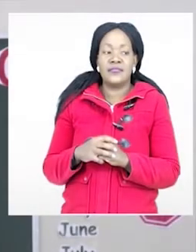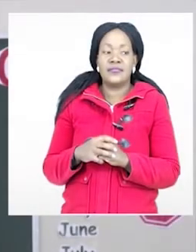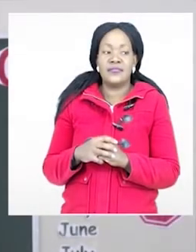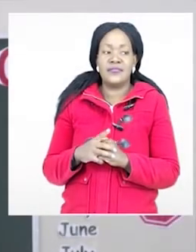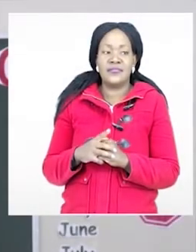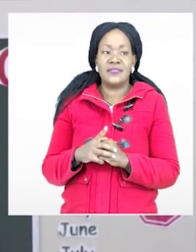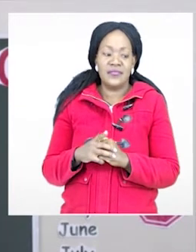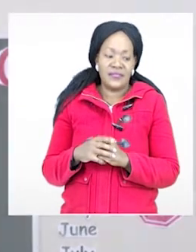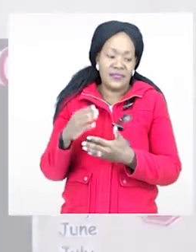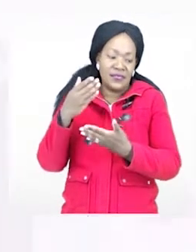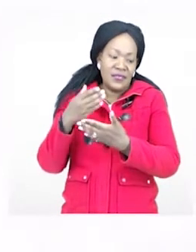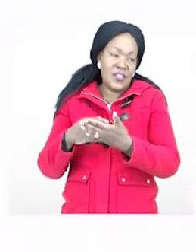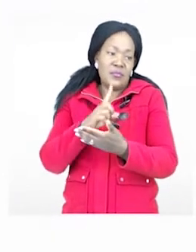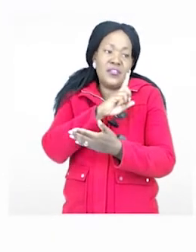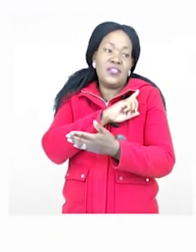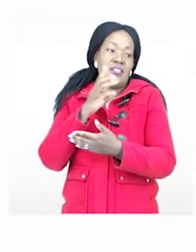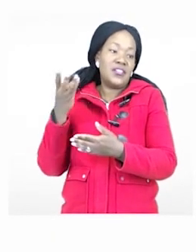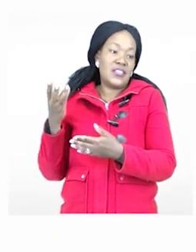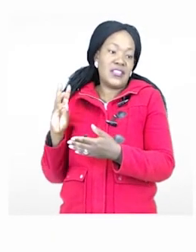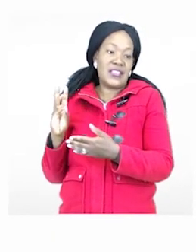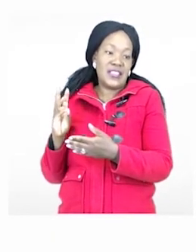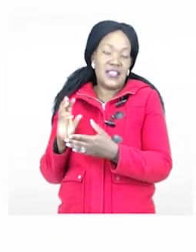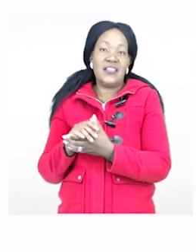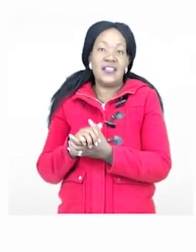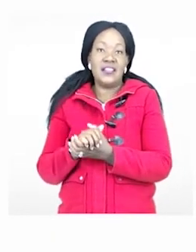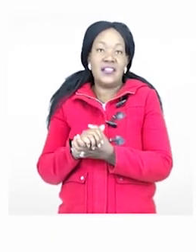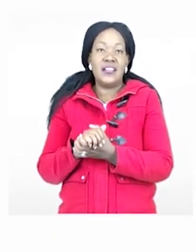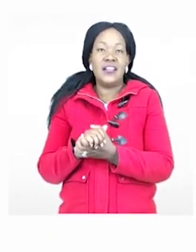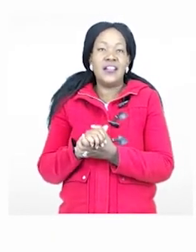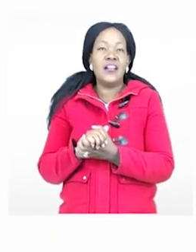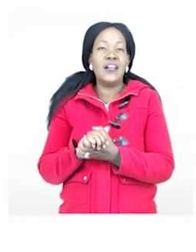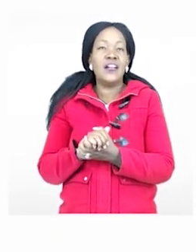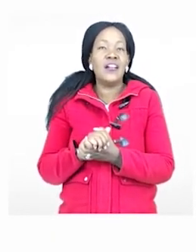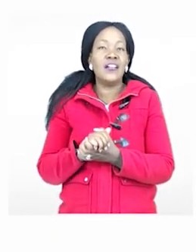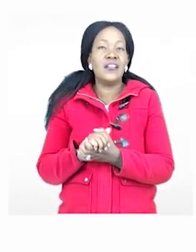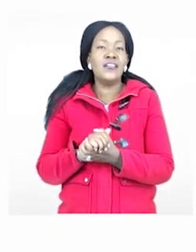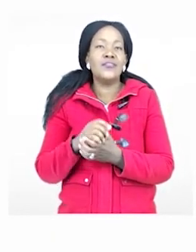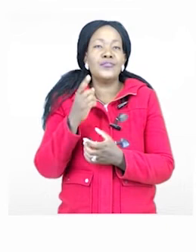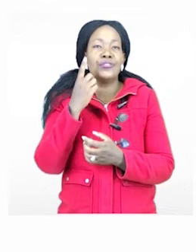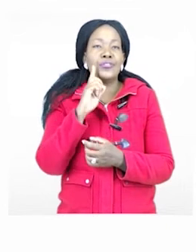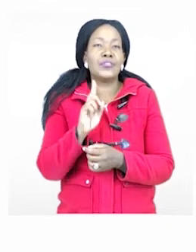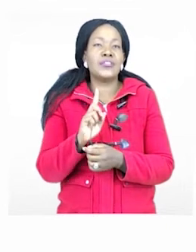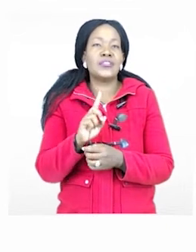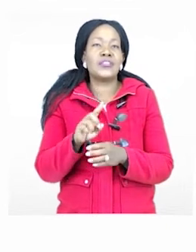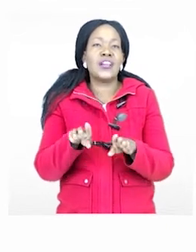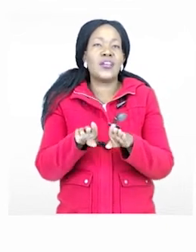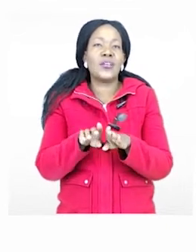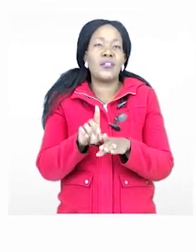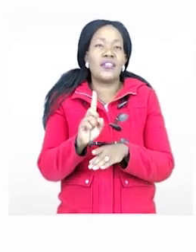On page 16 of our workbook, we can take a careful look at what's going on there.